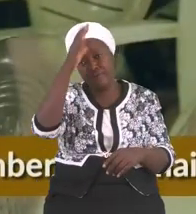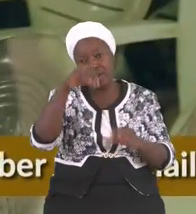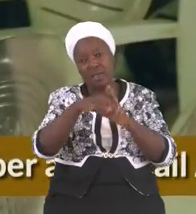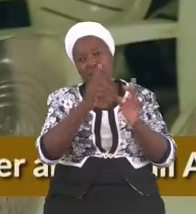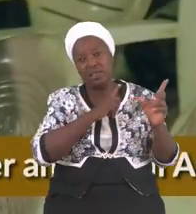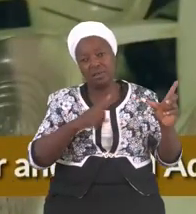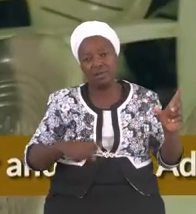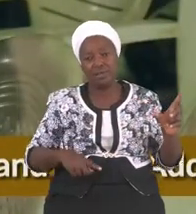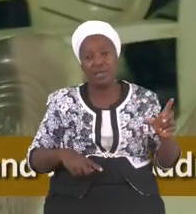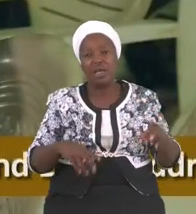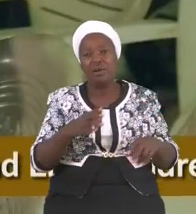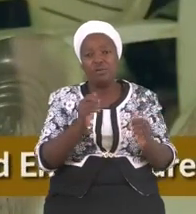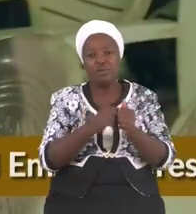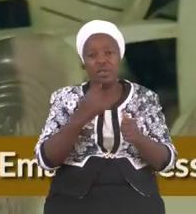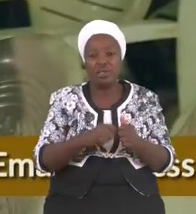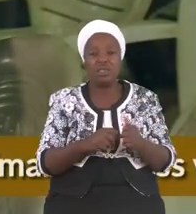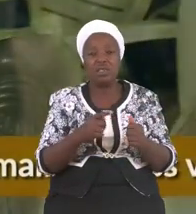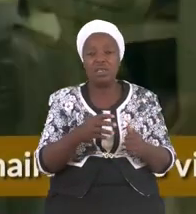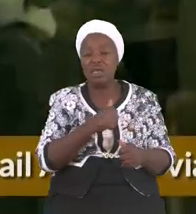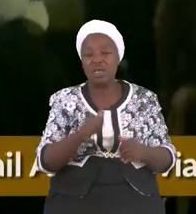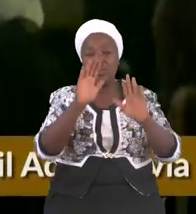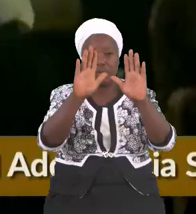with a wonderful book inside.